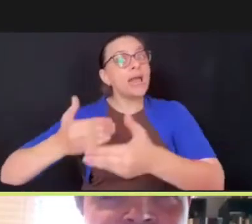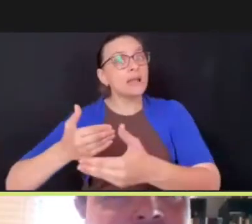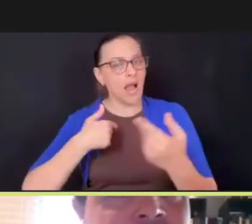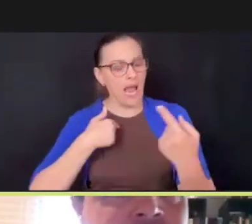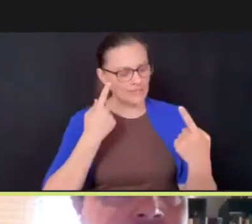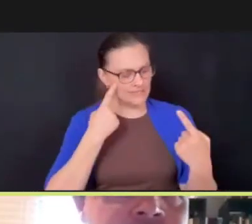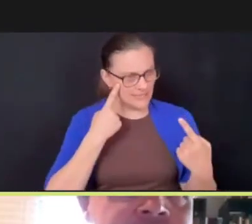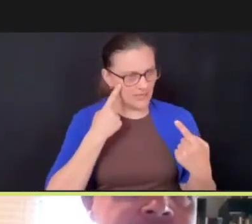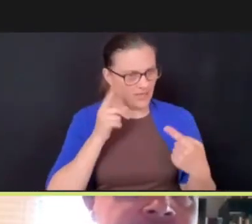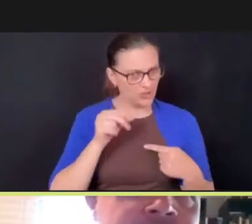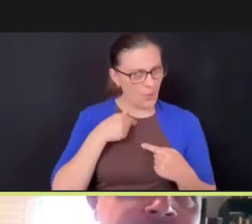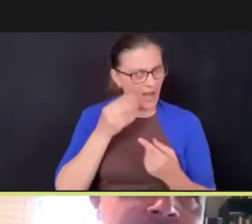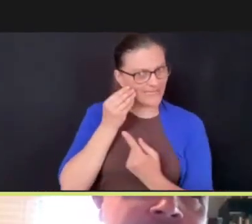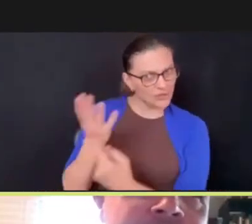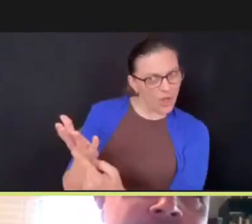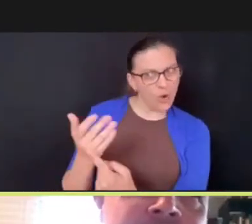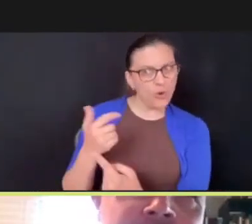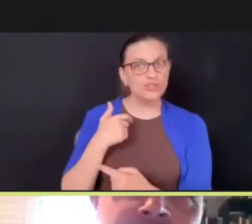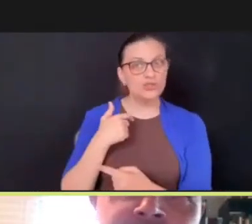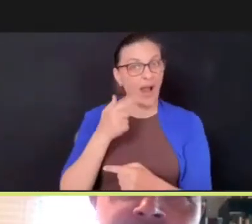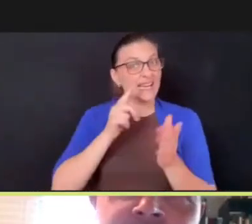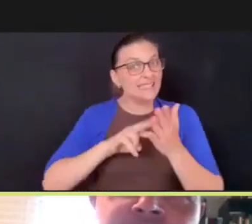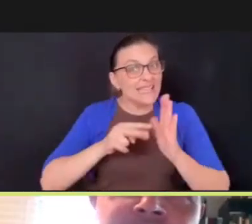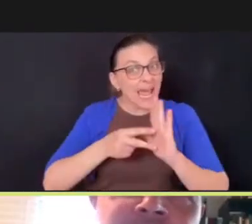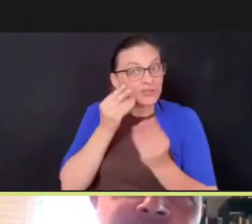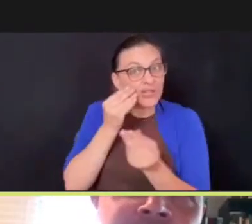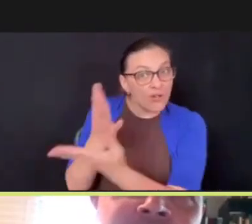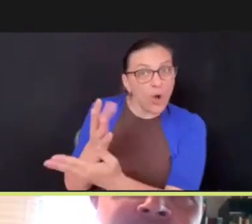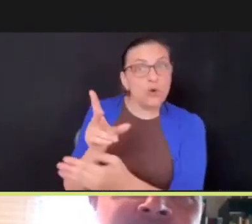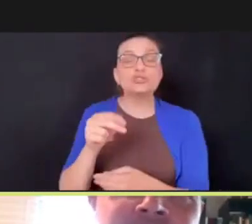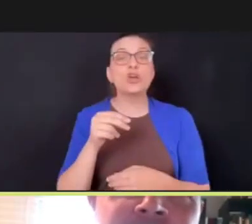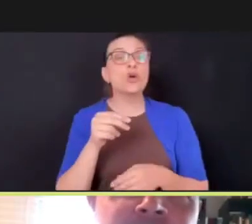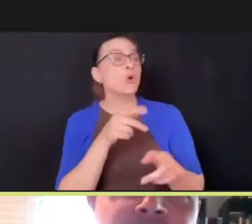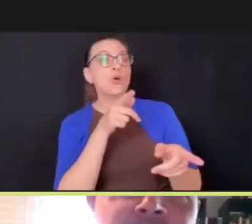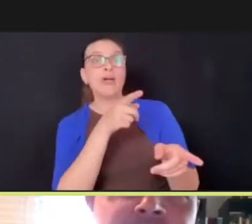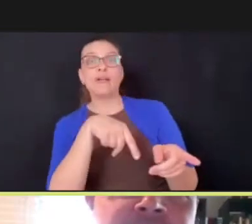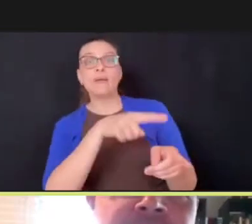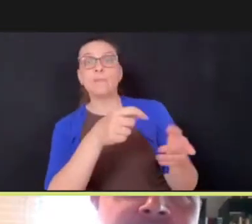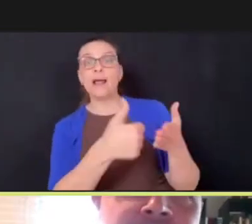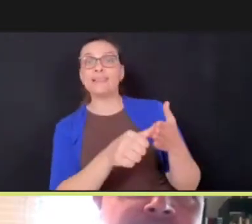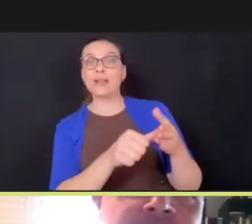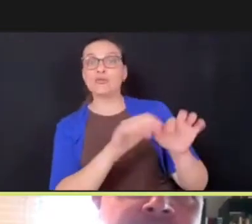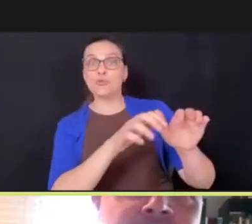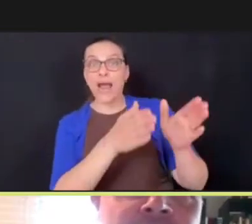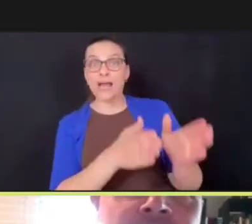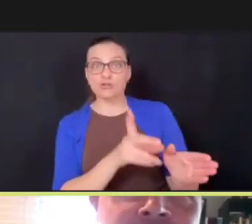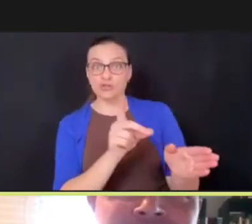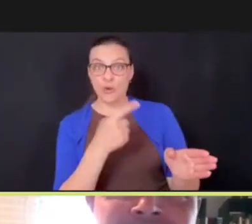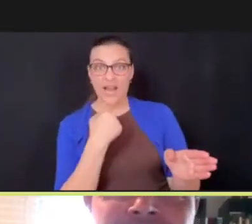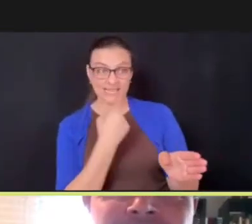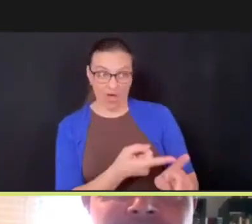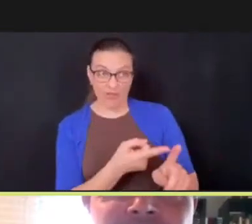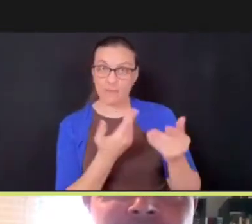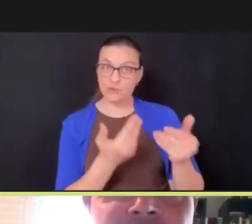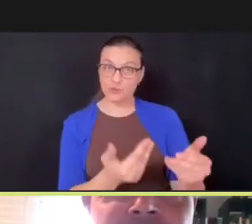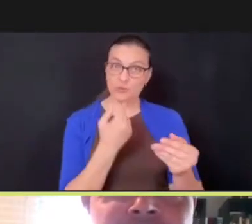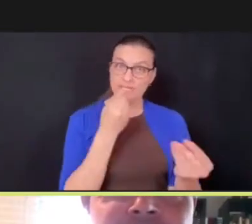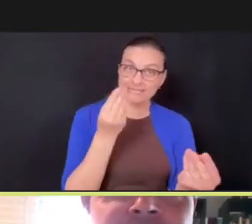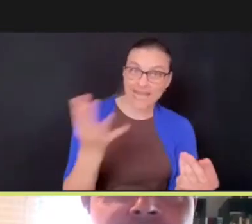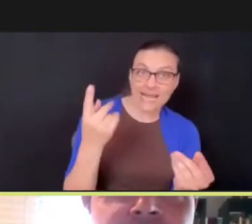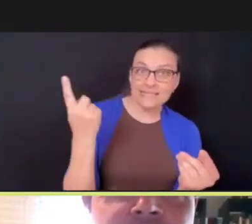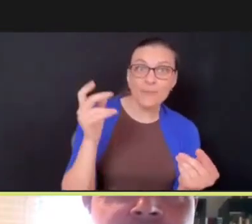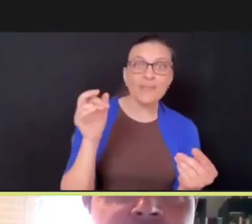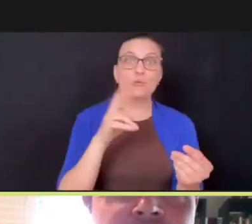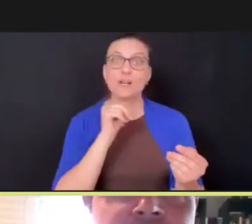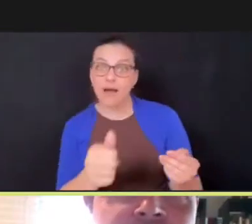tell my letter writers not to say anything? Do I tell them to say anything? And there are all those different decision points along the